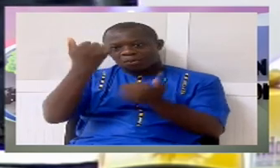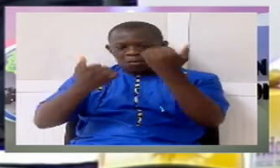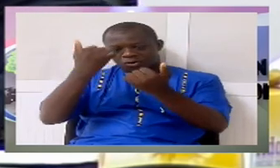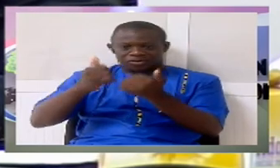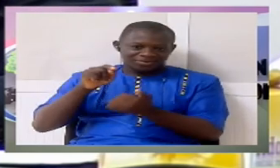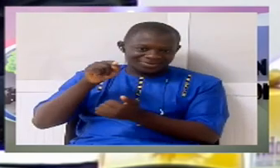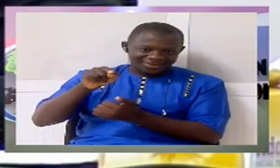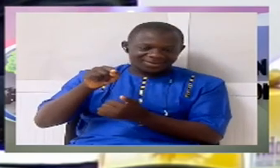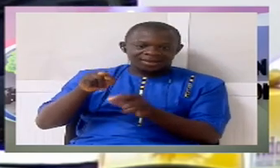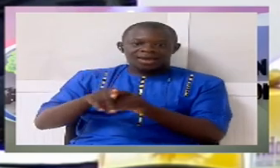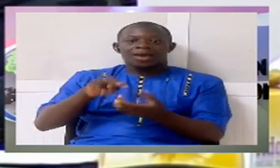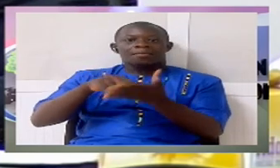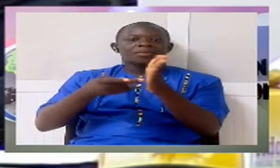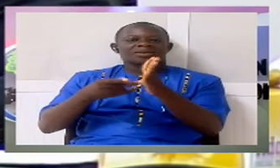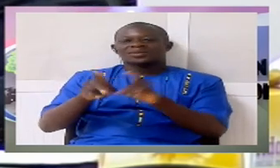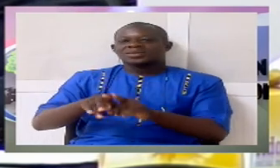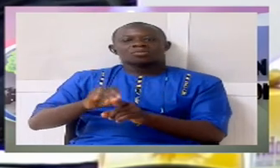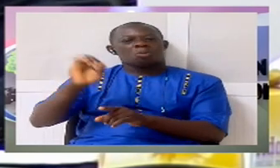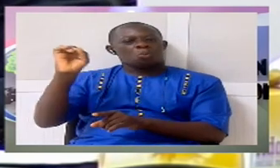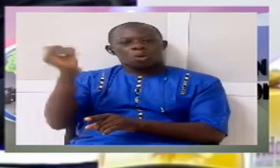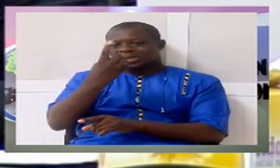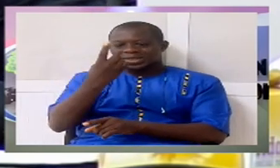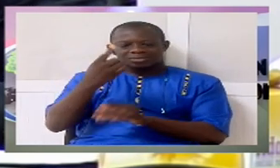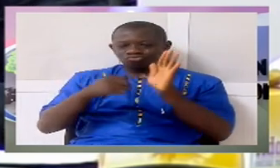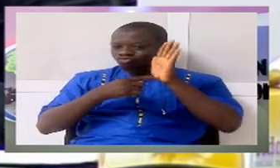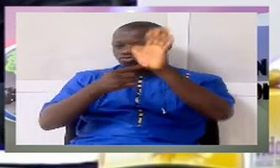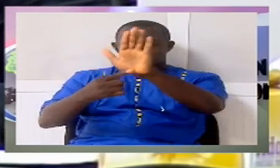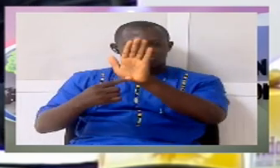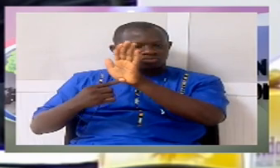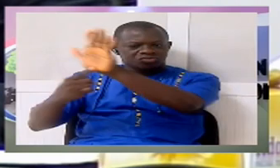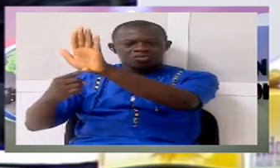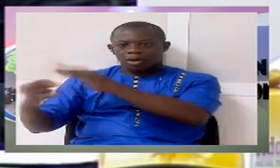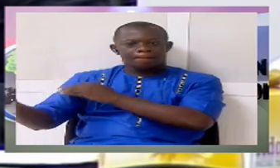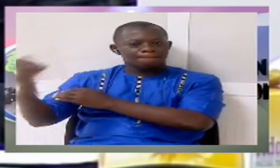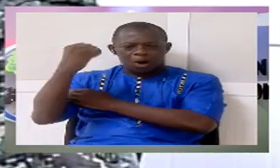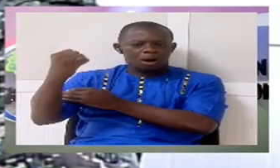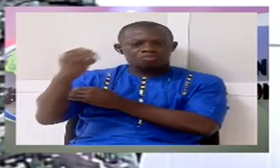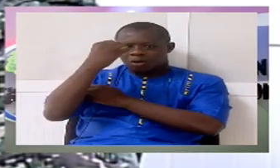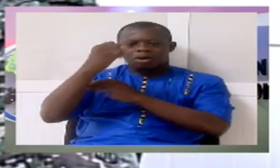it was a real show of power. It was a real demonstration of power.